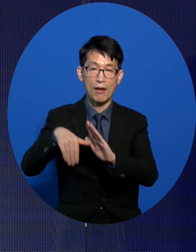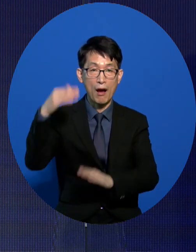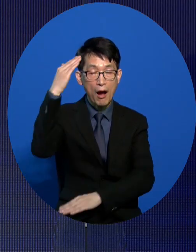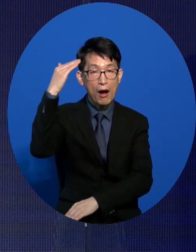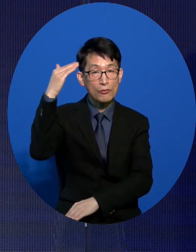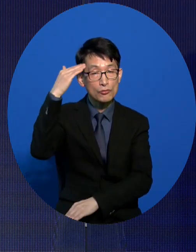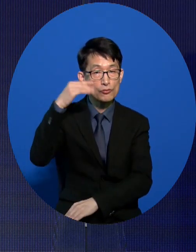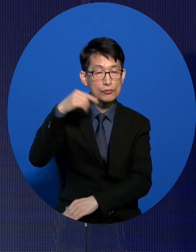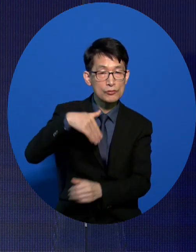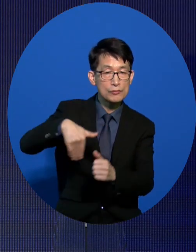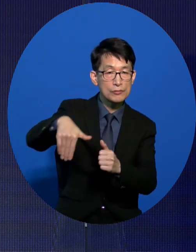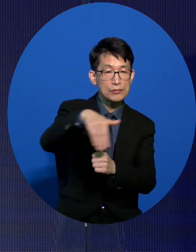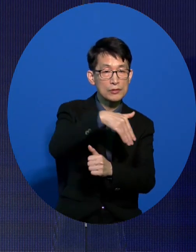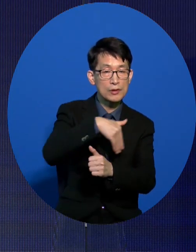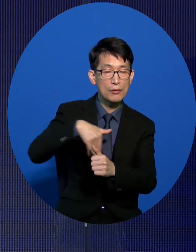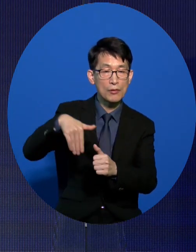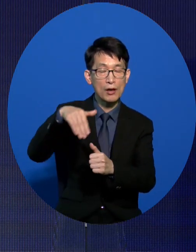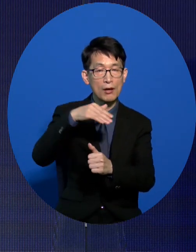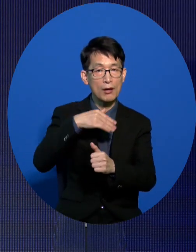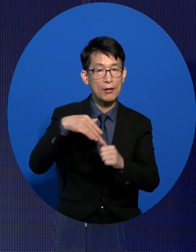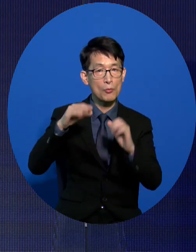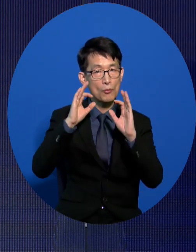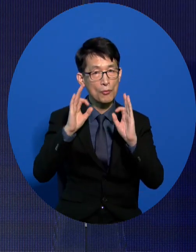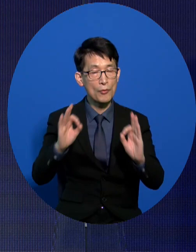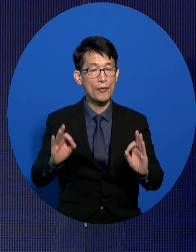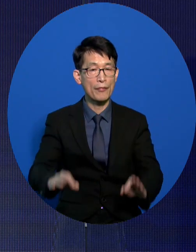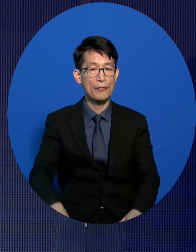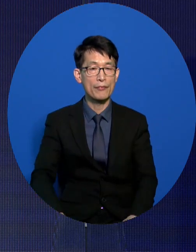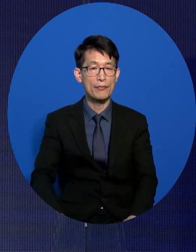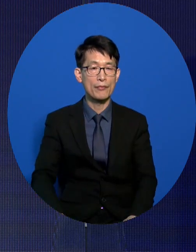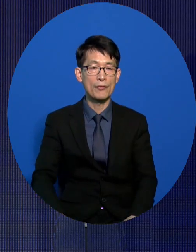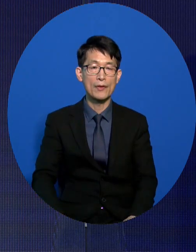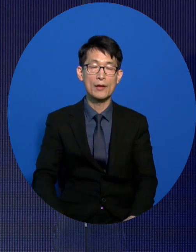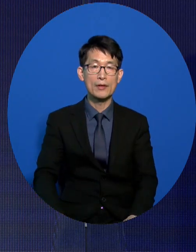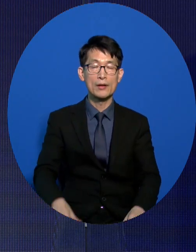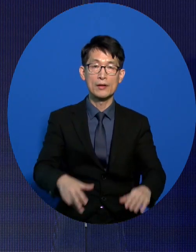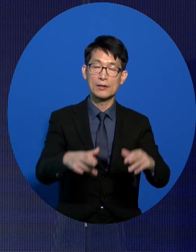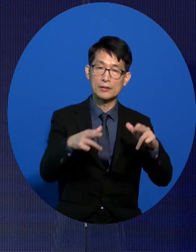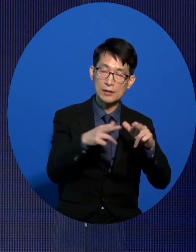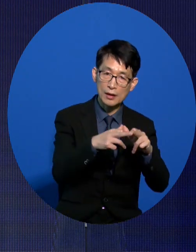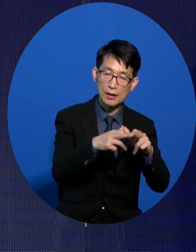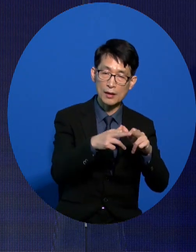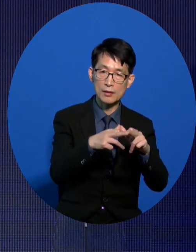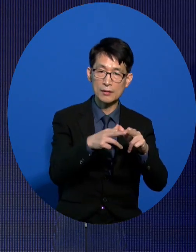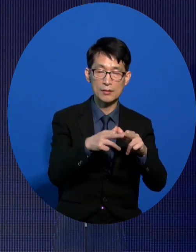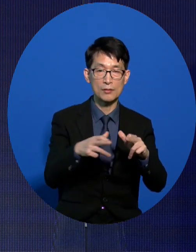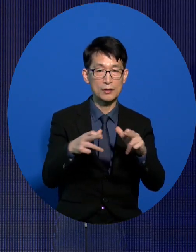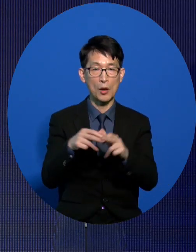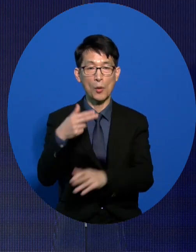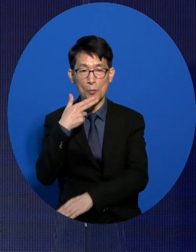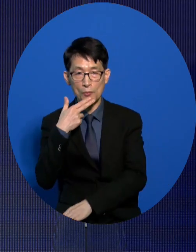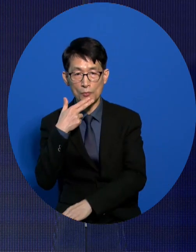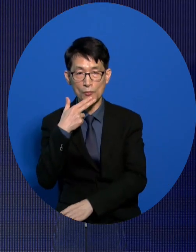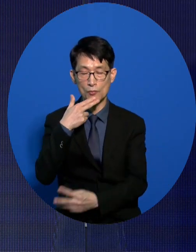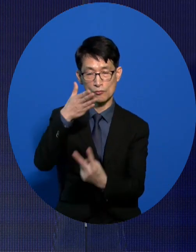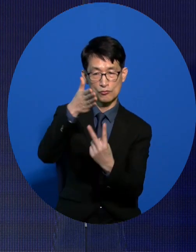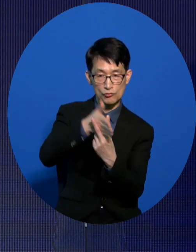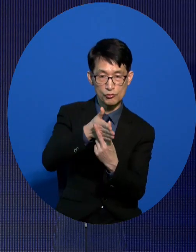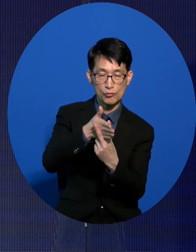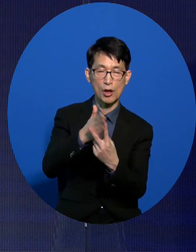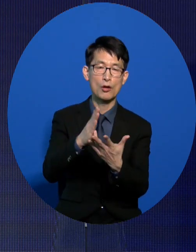of Korea, as I mentioned before in my opening